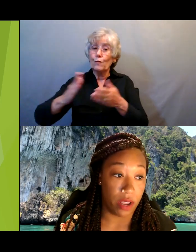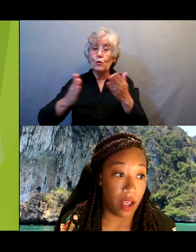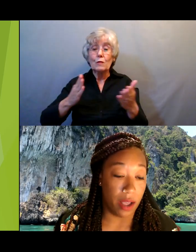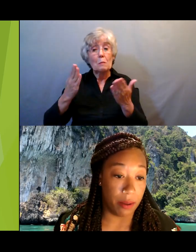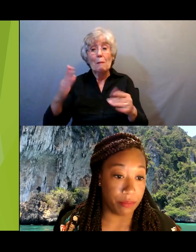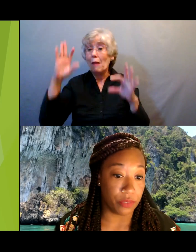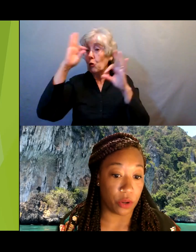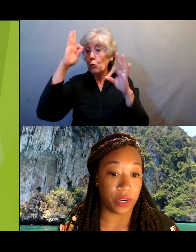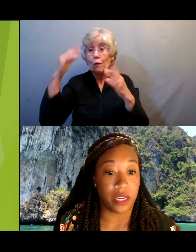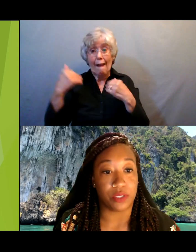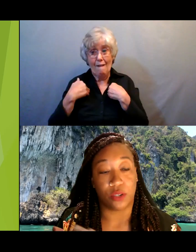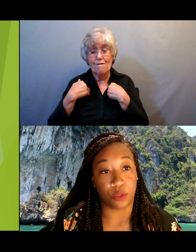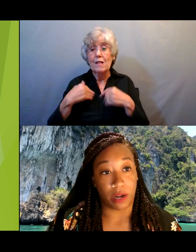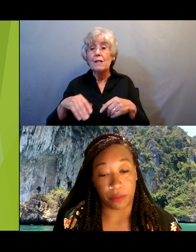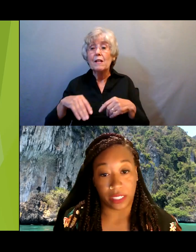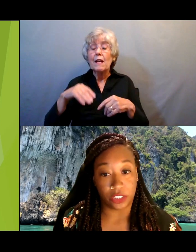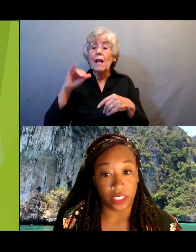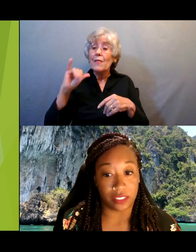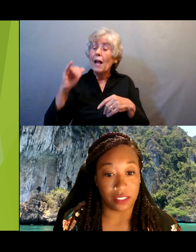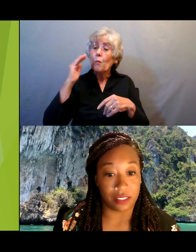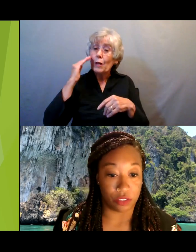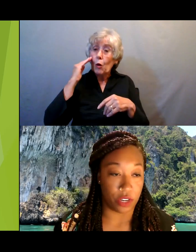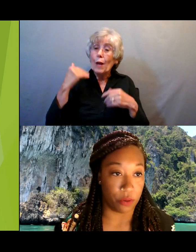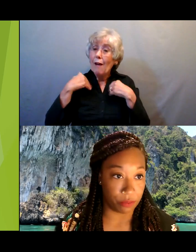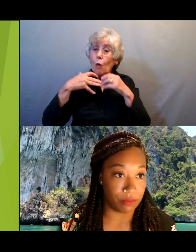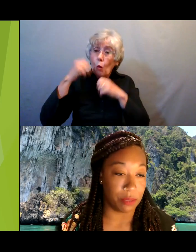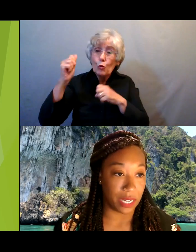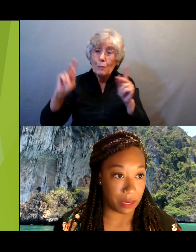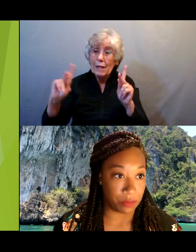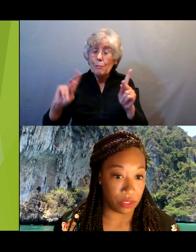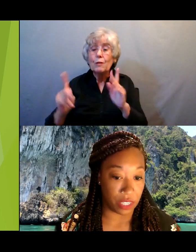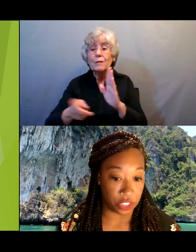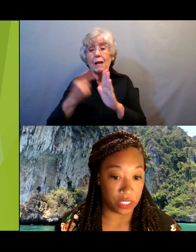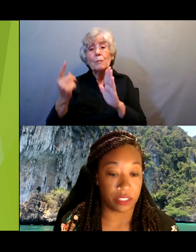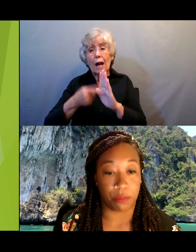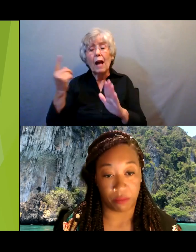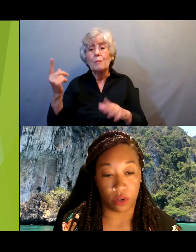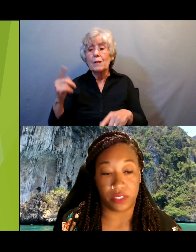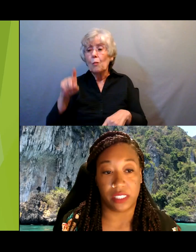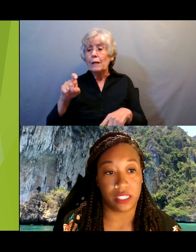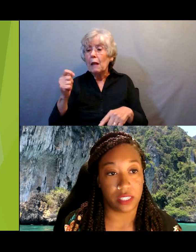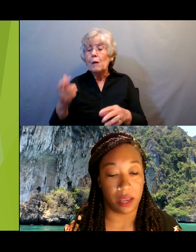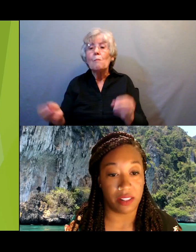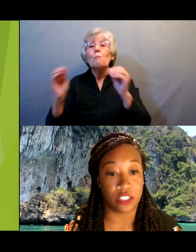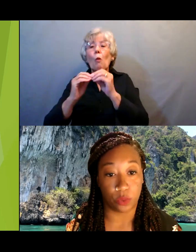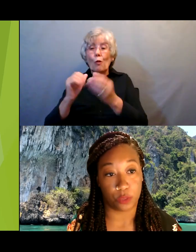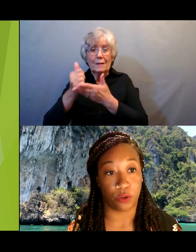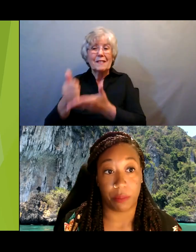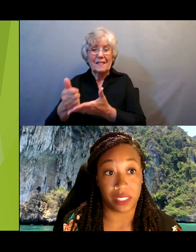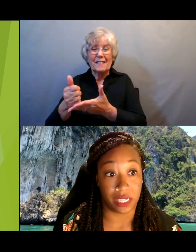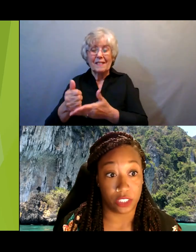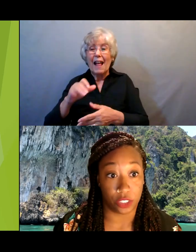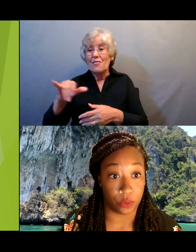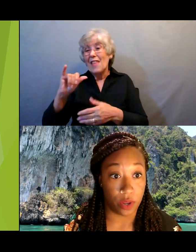about. When it comes to the older population, sometimes they just need a little bit more of assistance, and this is what this